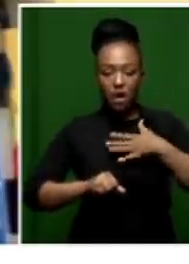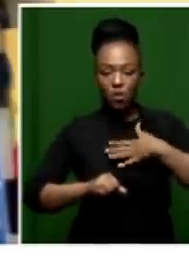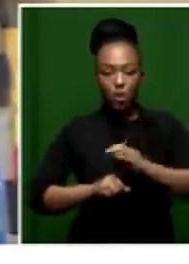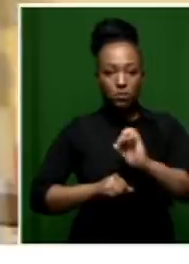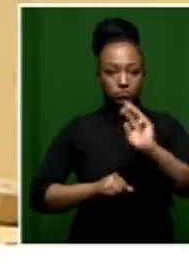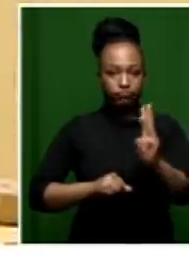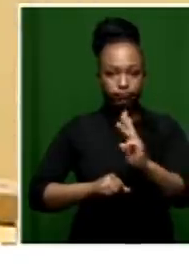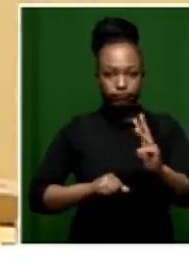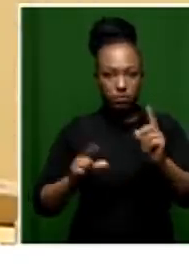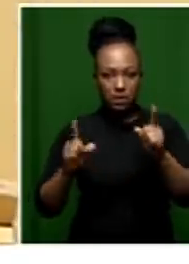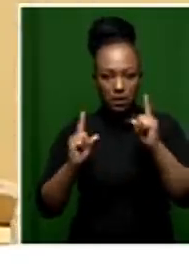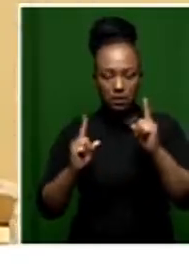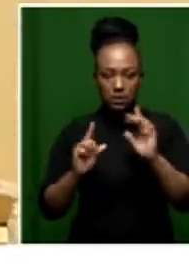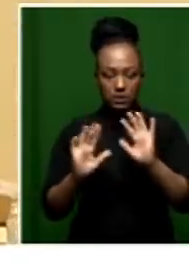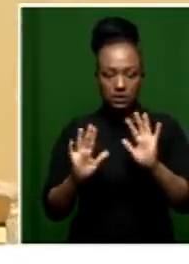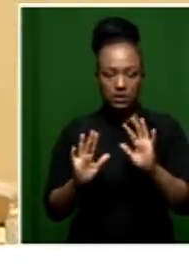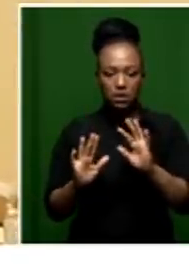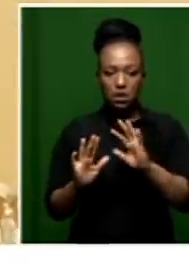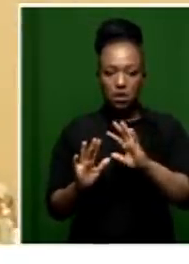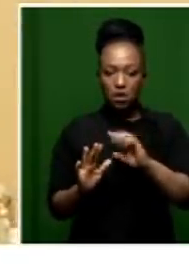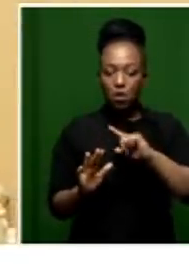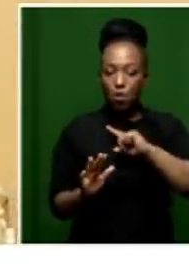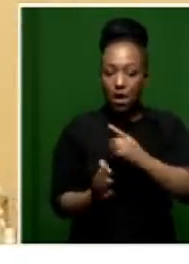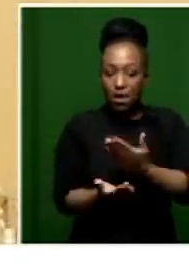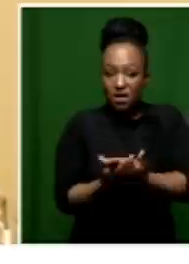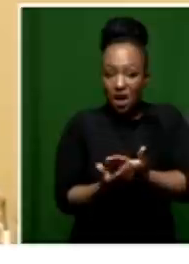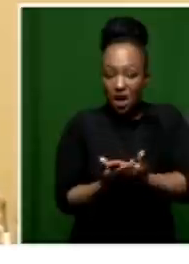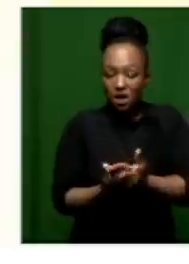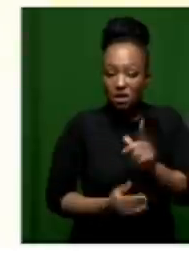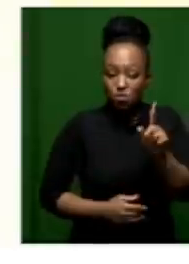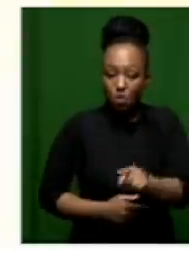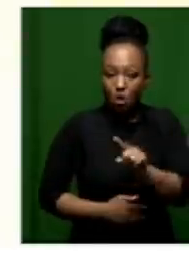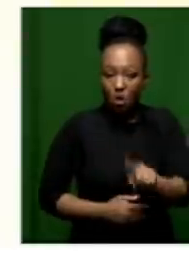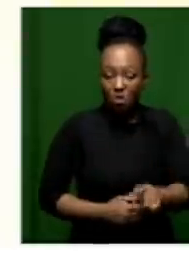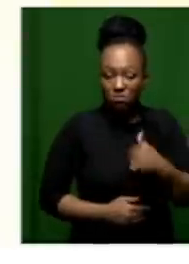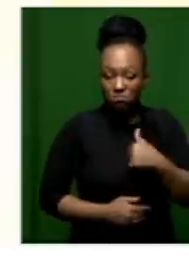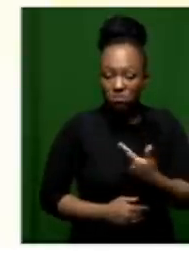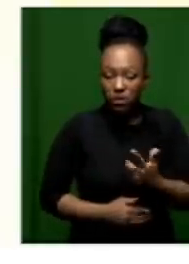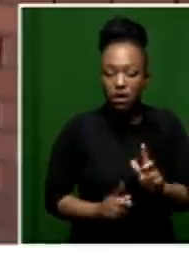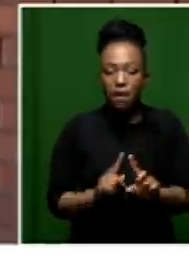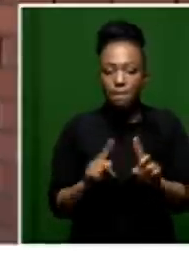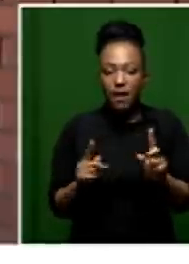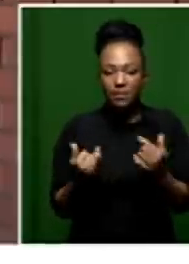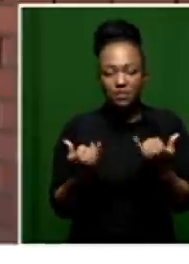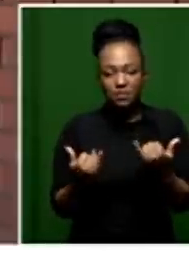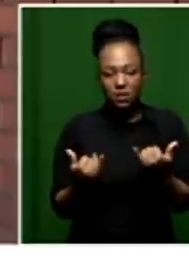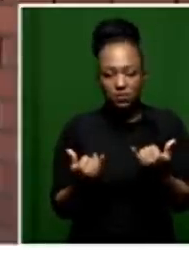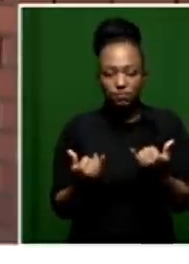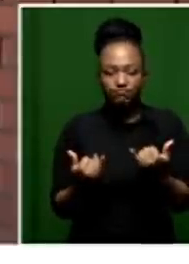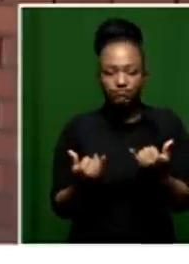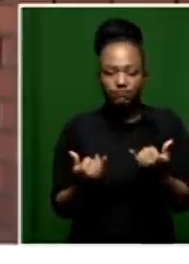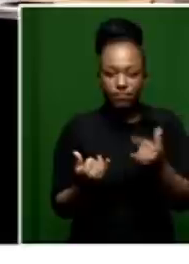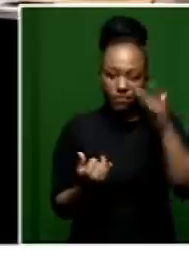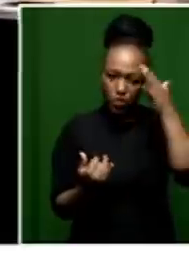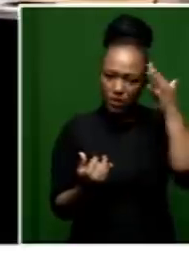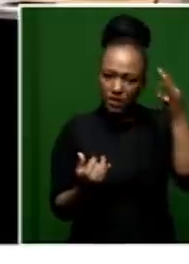alarm. We can easily be proven to be wrong, but at the moment it would be my biggest dream,